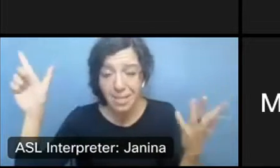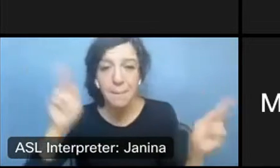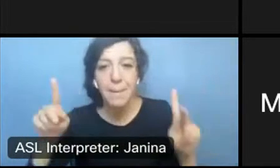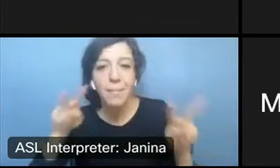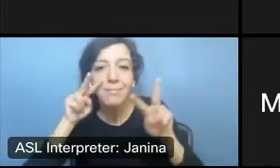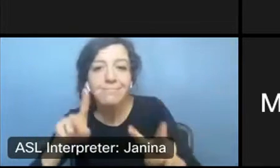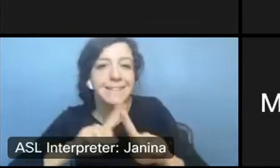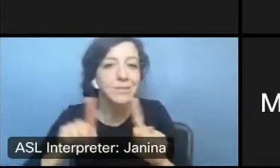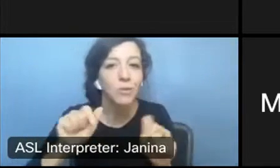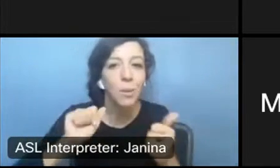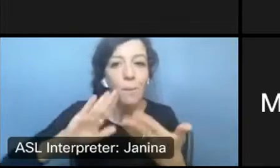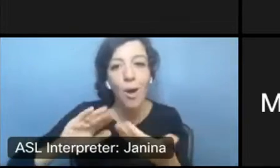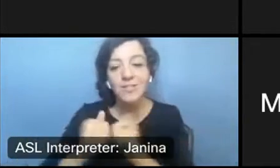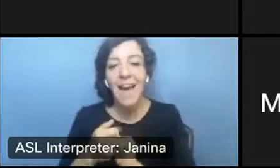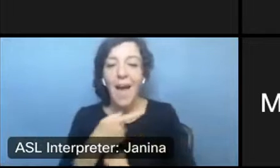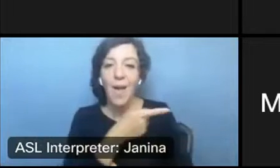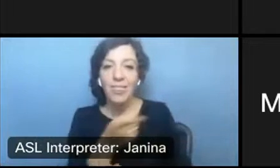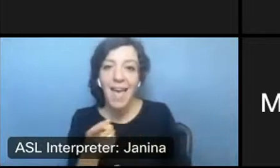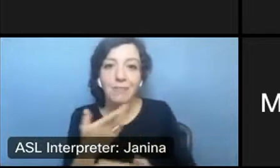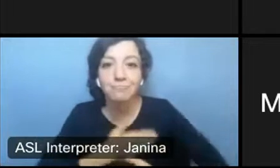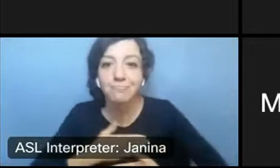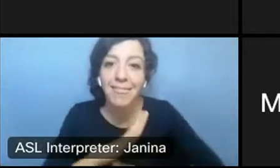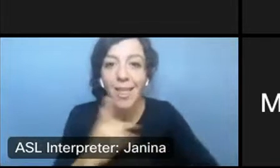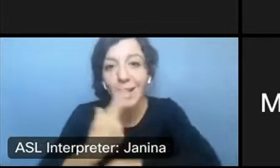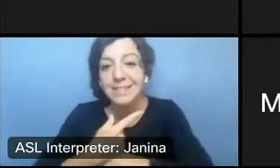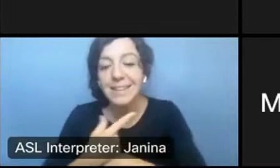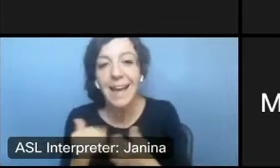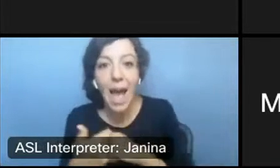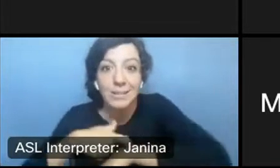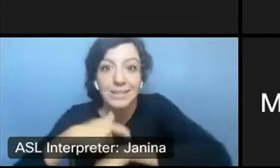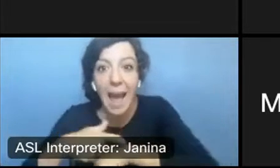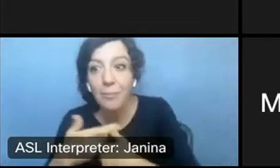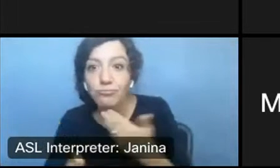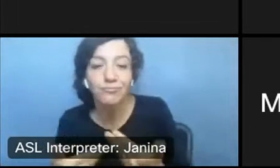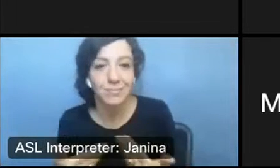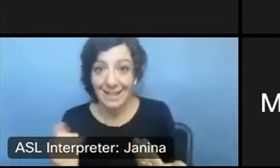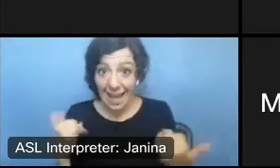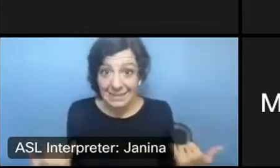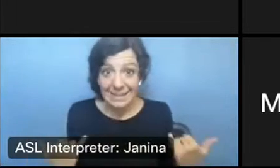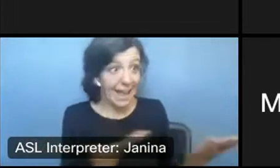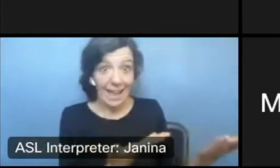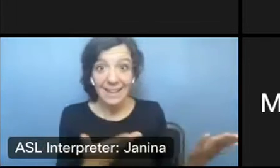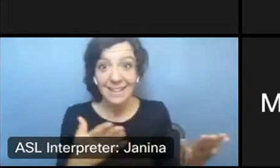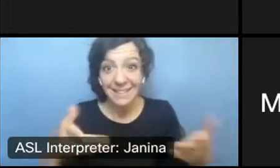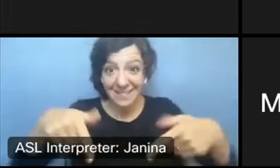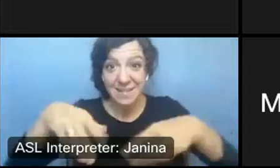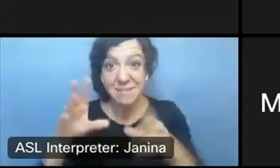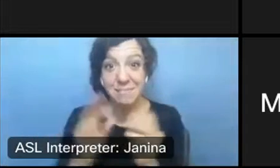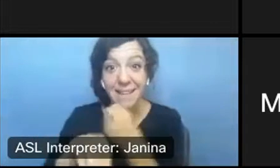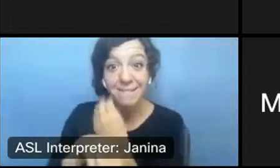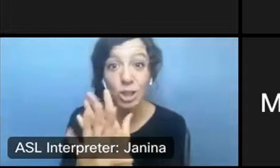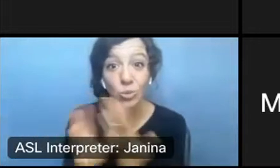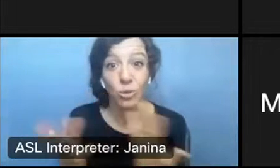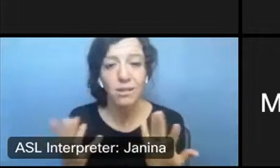We're doing this meeting virtually, and for how long, who knows how long we'll continue to do